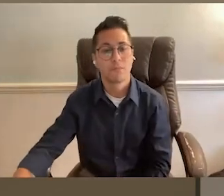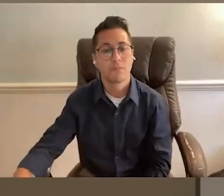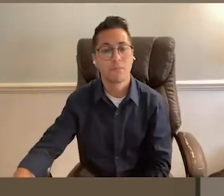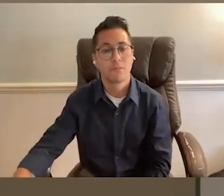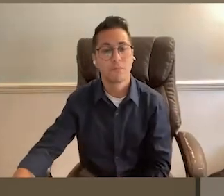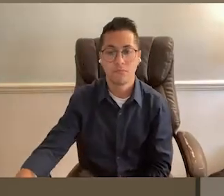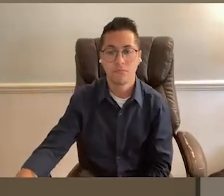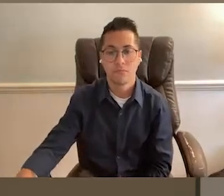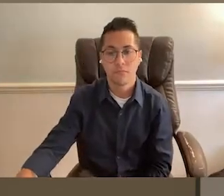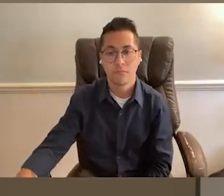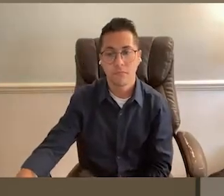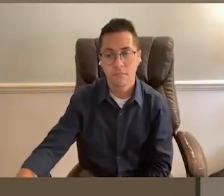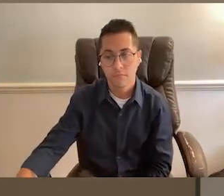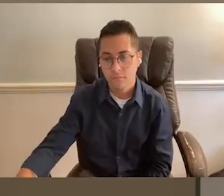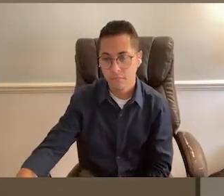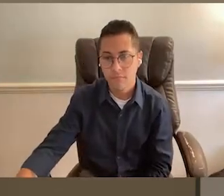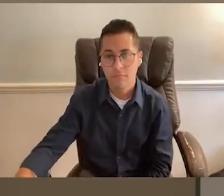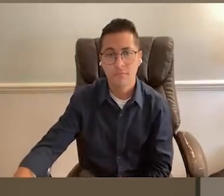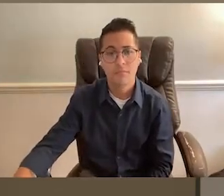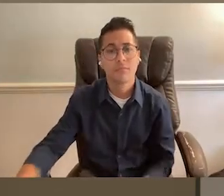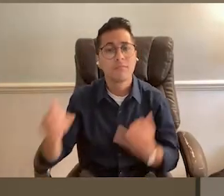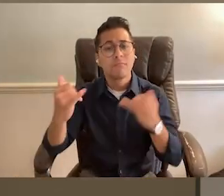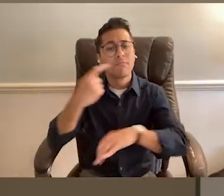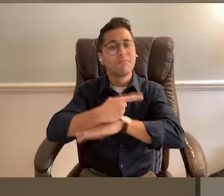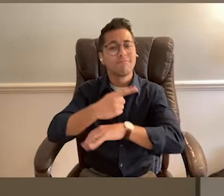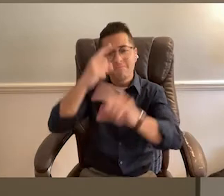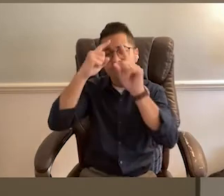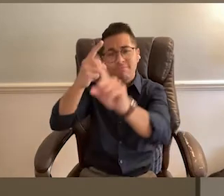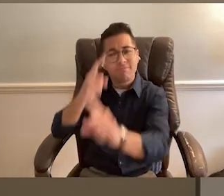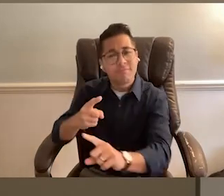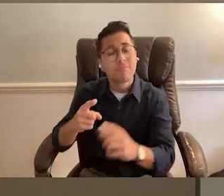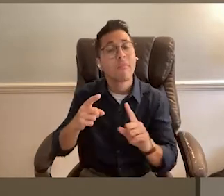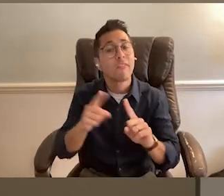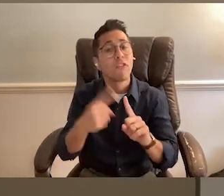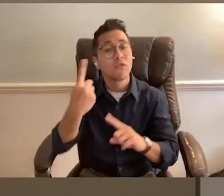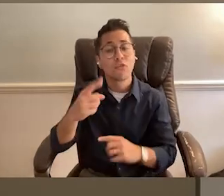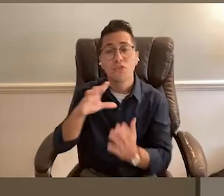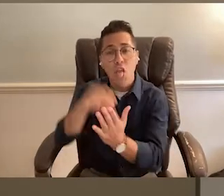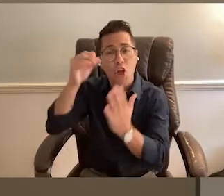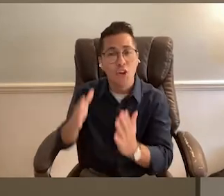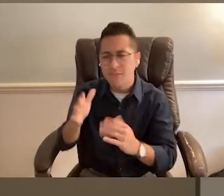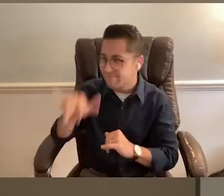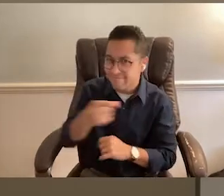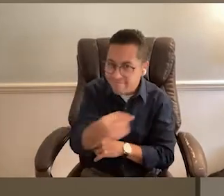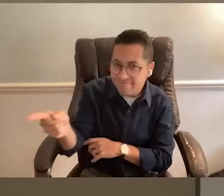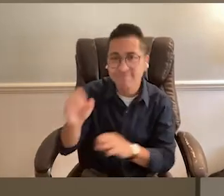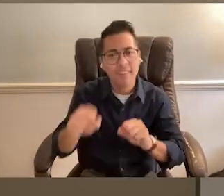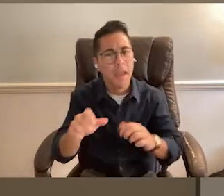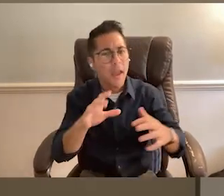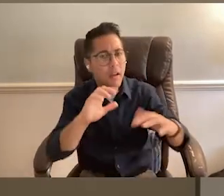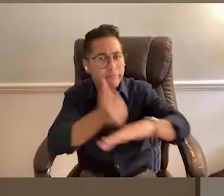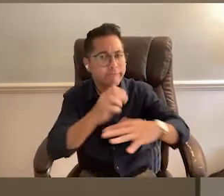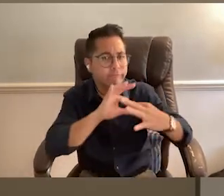so many really cool sessions going on. So I will go ahead and get started. So hi, my name is Keith Taft,